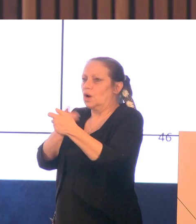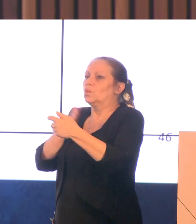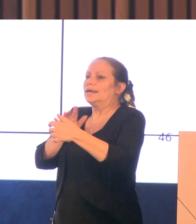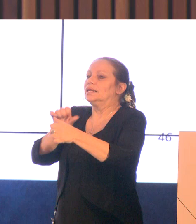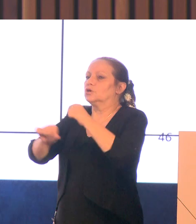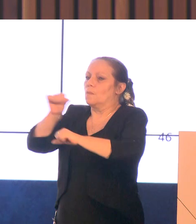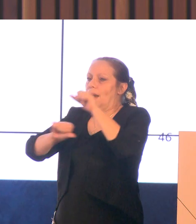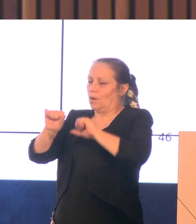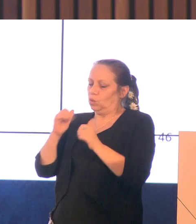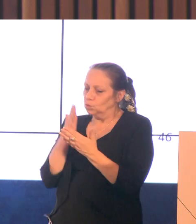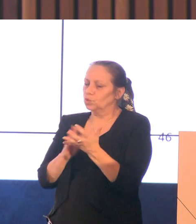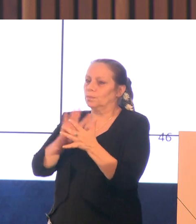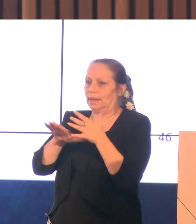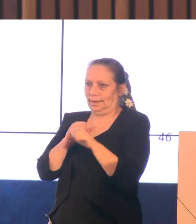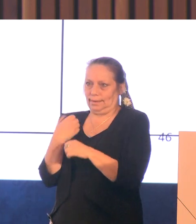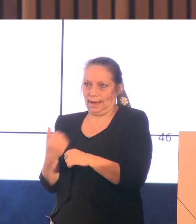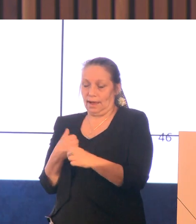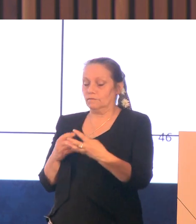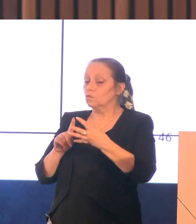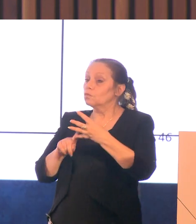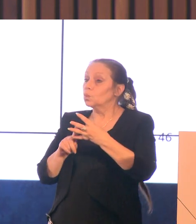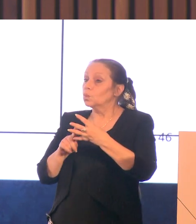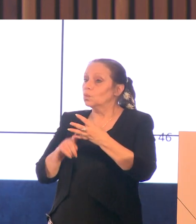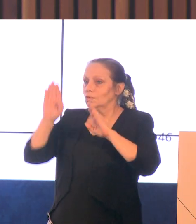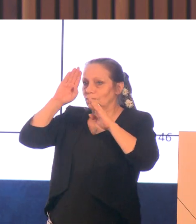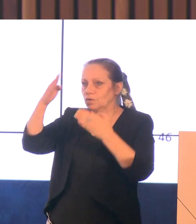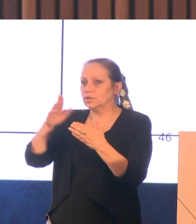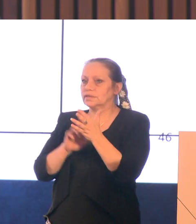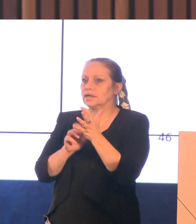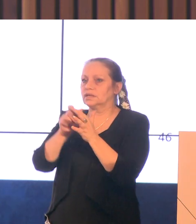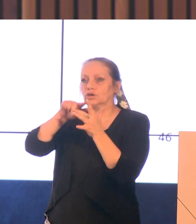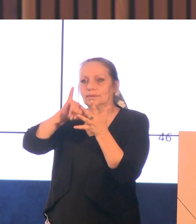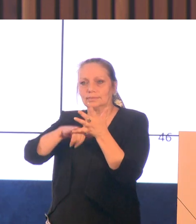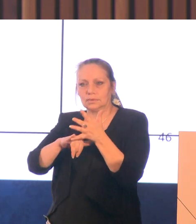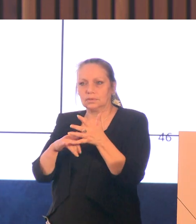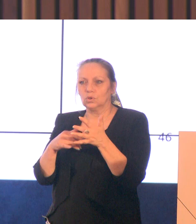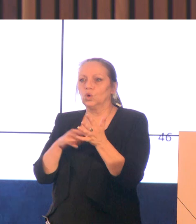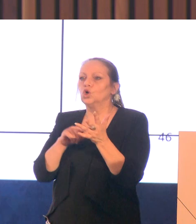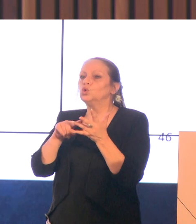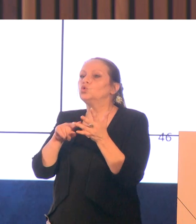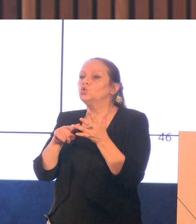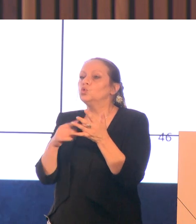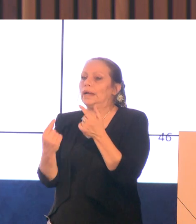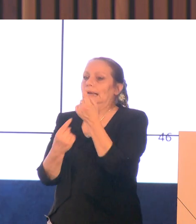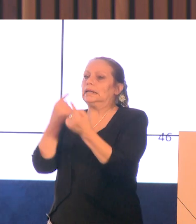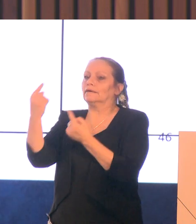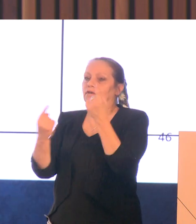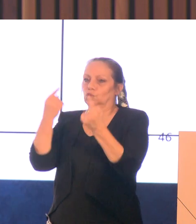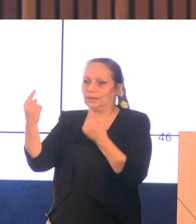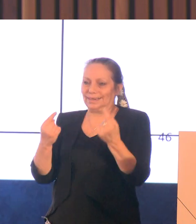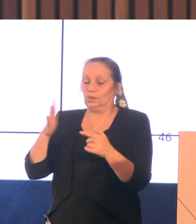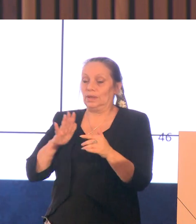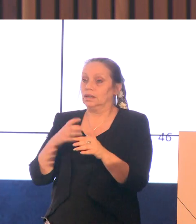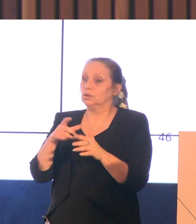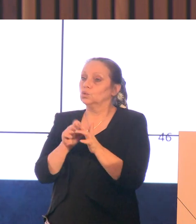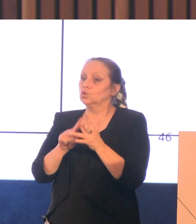really mean. Fourth, the focus of the NDIS has become much too individualistic. We need to do